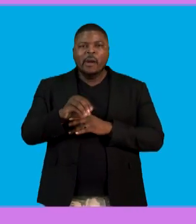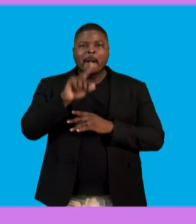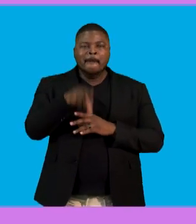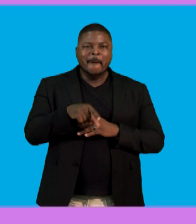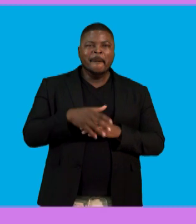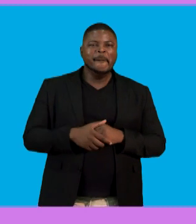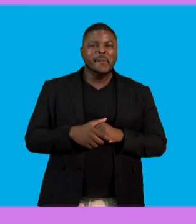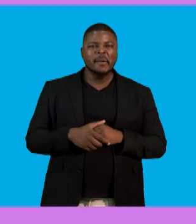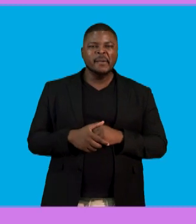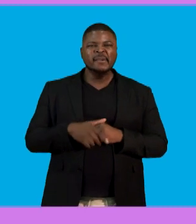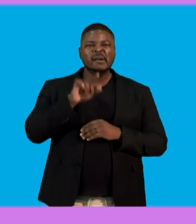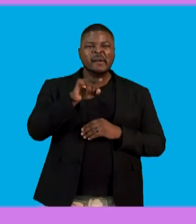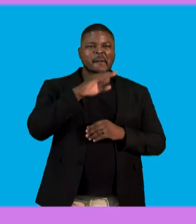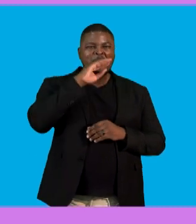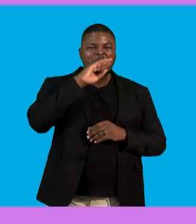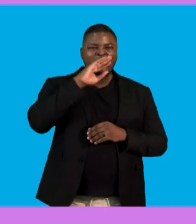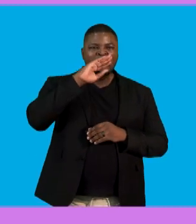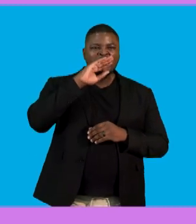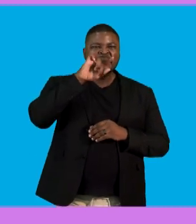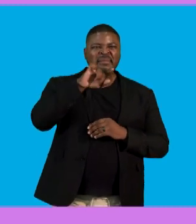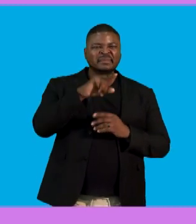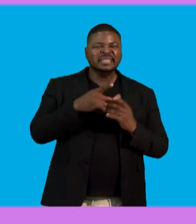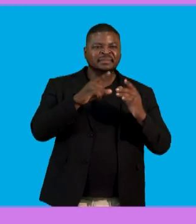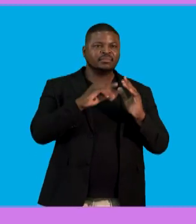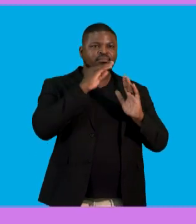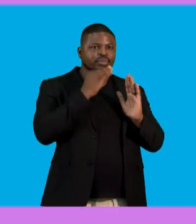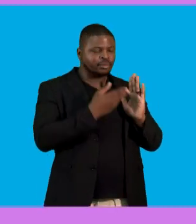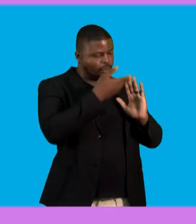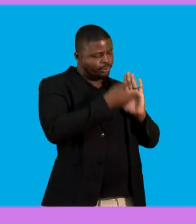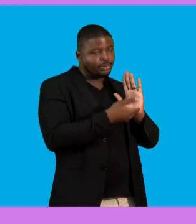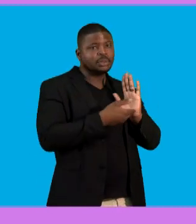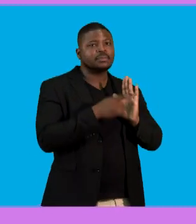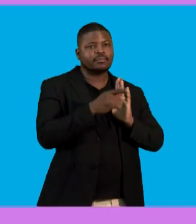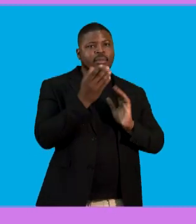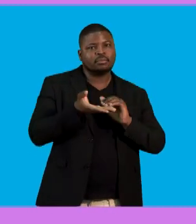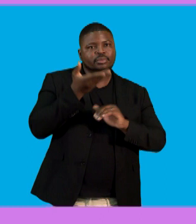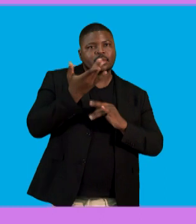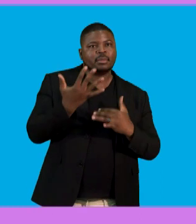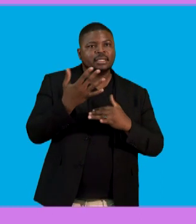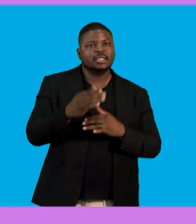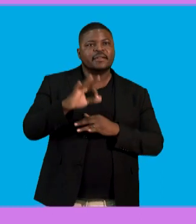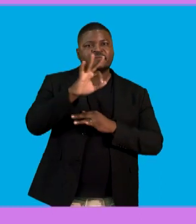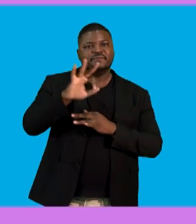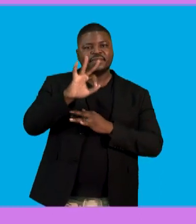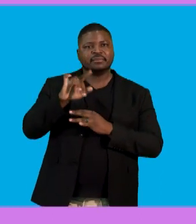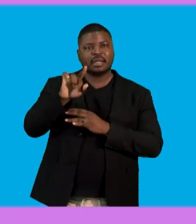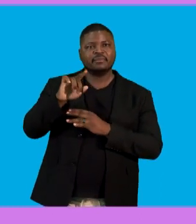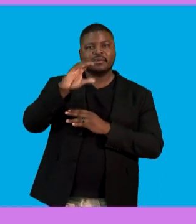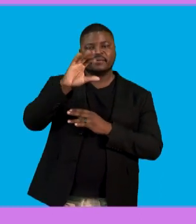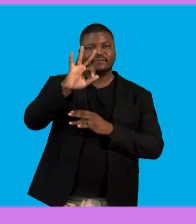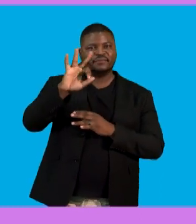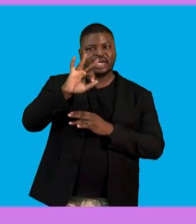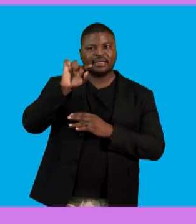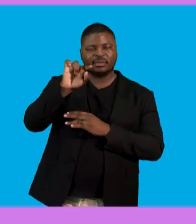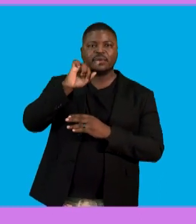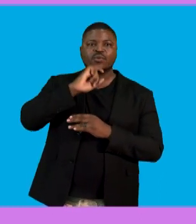degrees Fahrenheit. Then this means this recipe was used either in the United States, because we say degrees Fahrenheit, it is basically used in the United